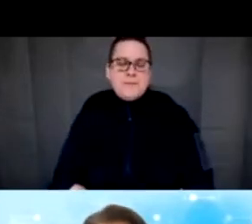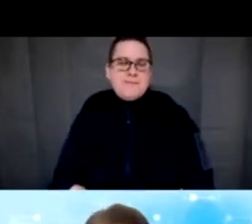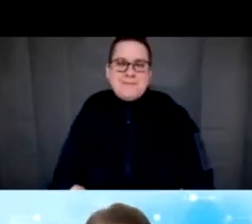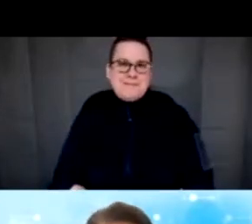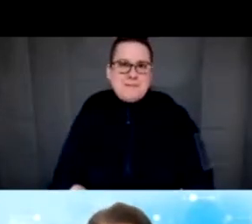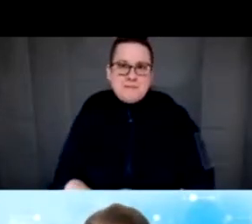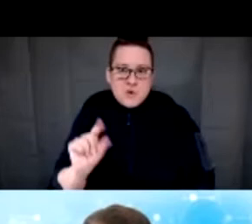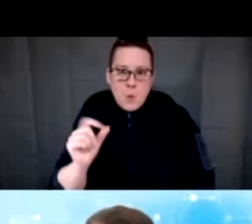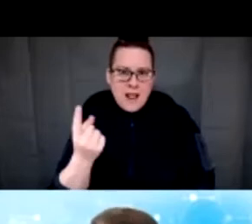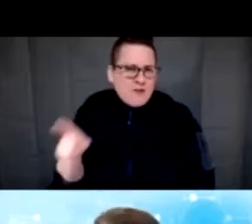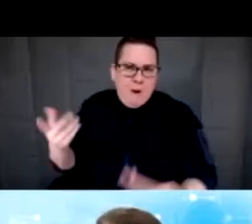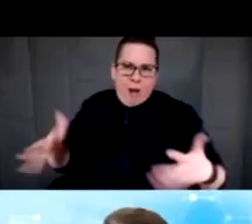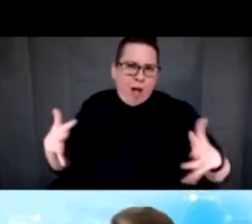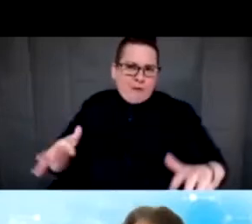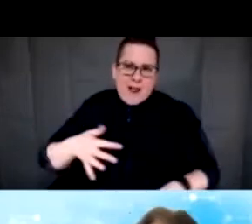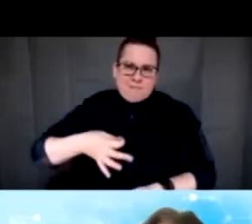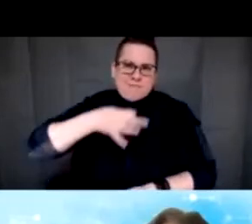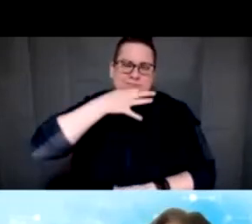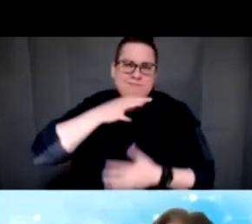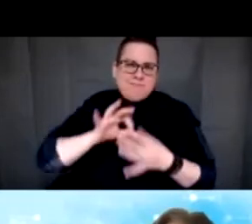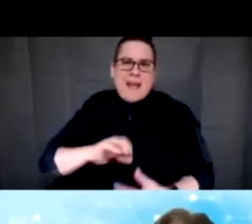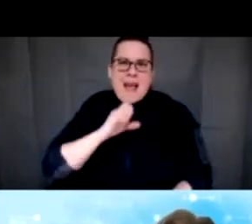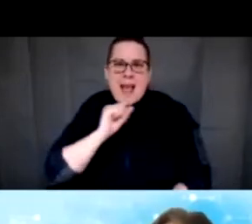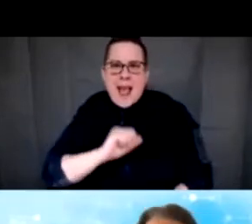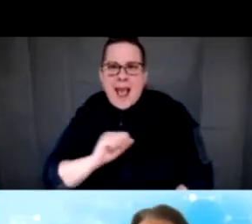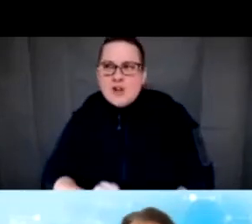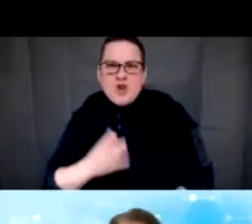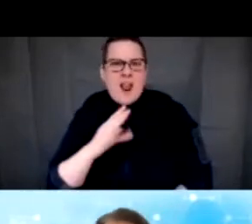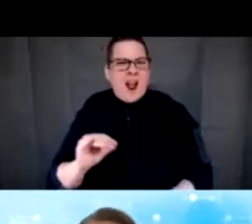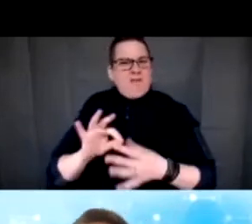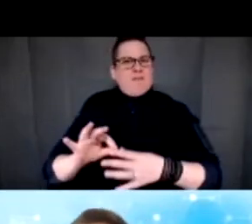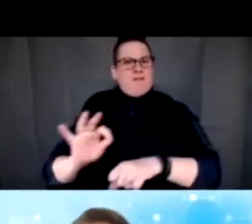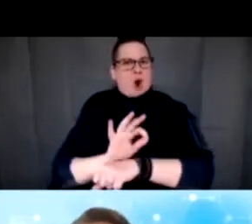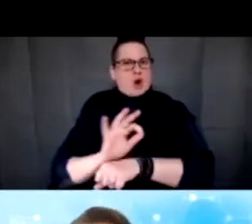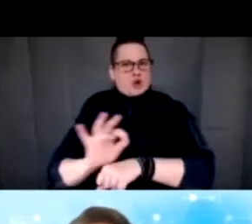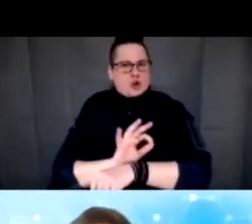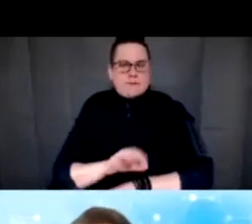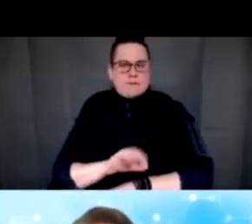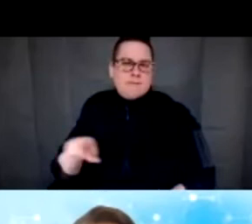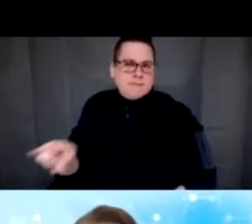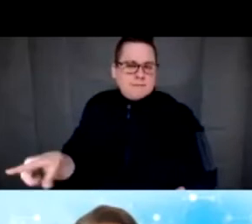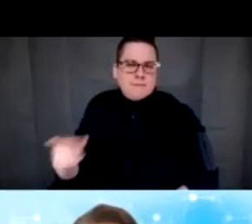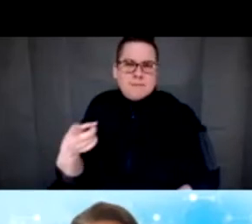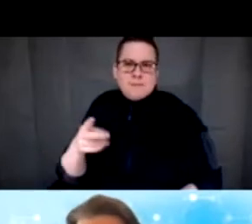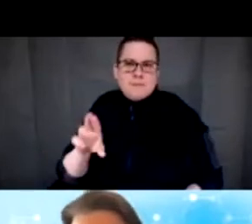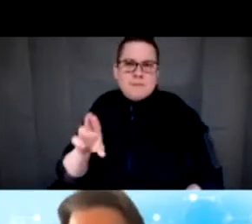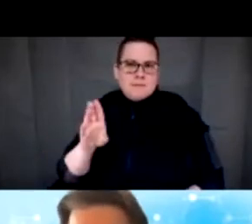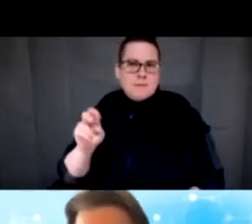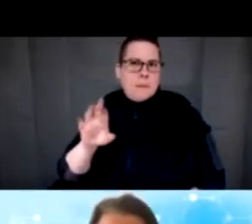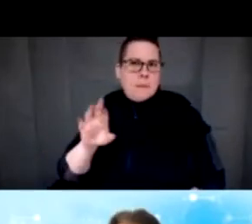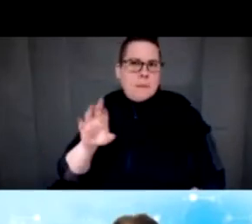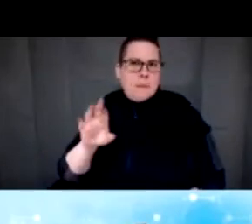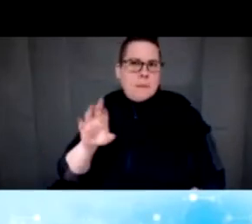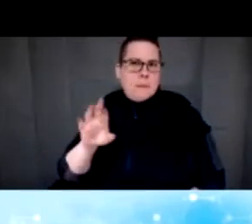already an expert in aging and function. Dr. Barry lit on during